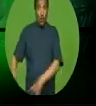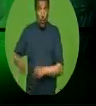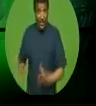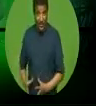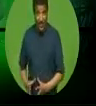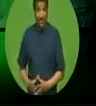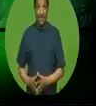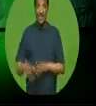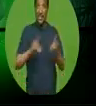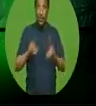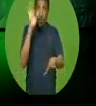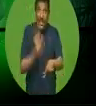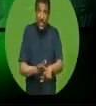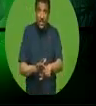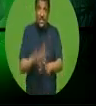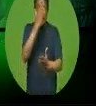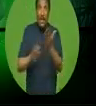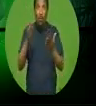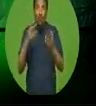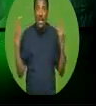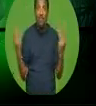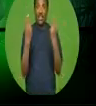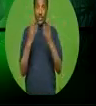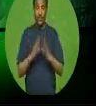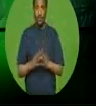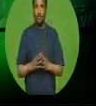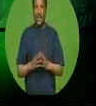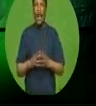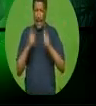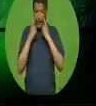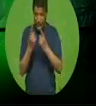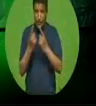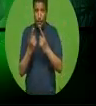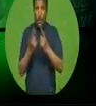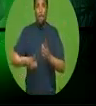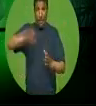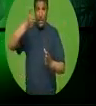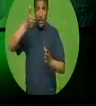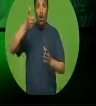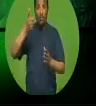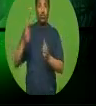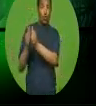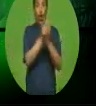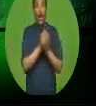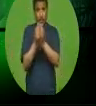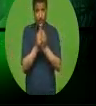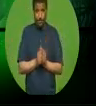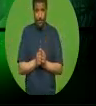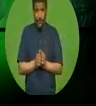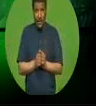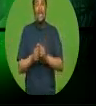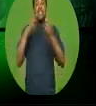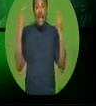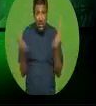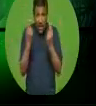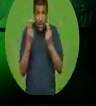Students, did you mention some of the advantages? Let's see the major ones together. The advantages